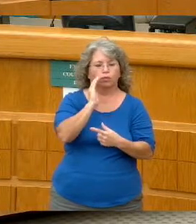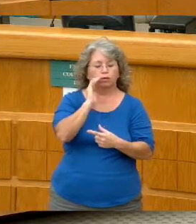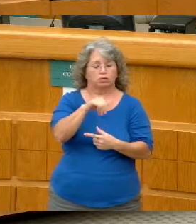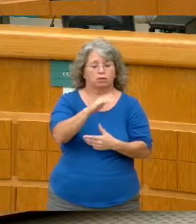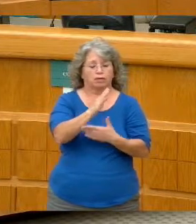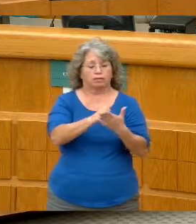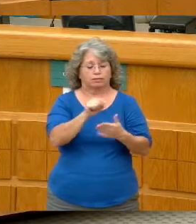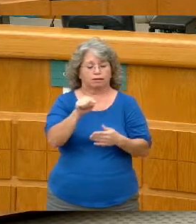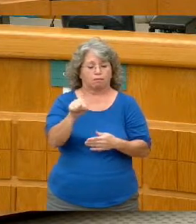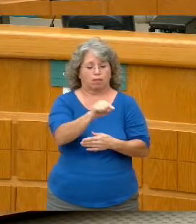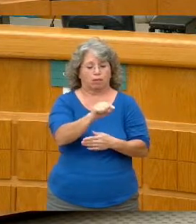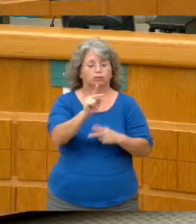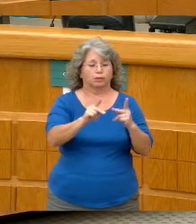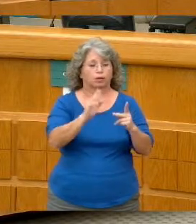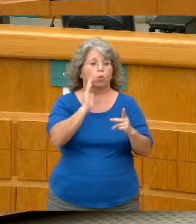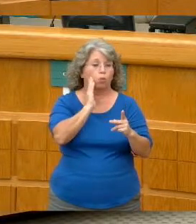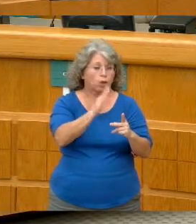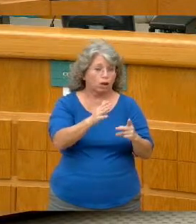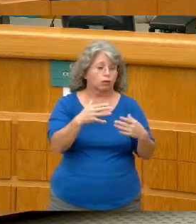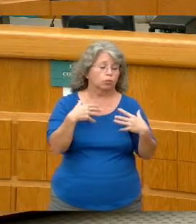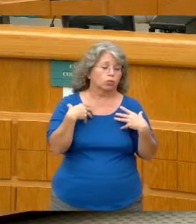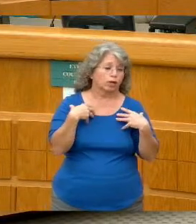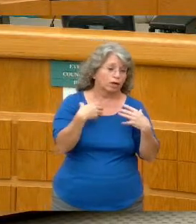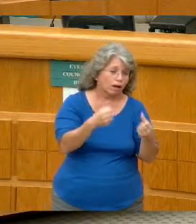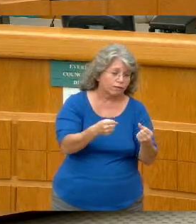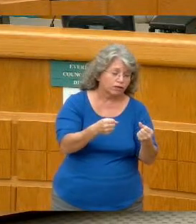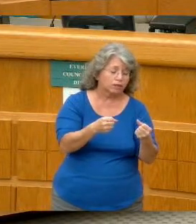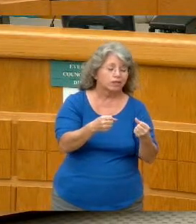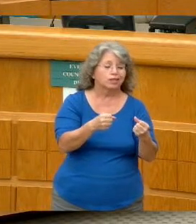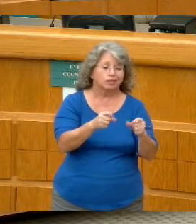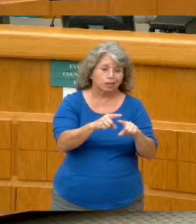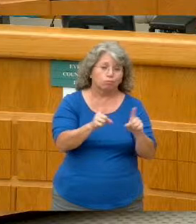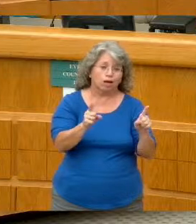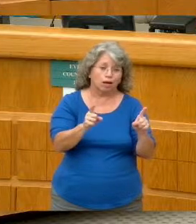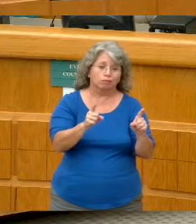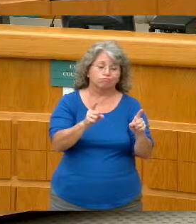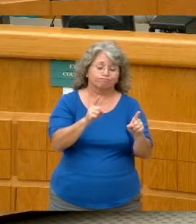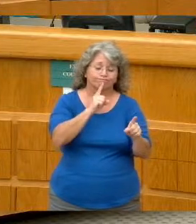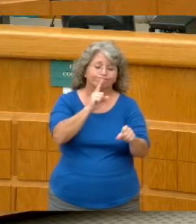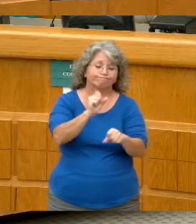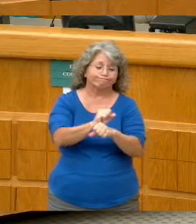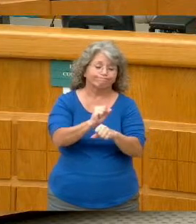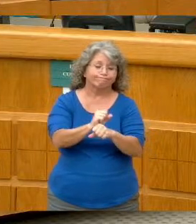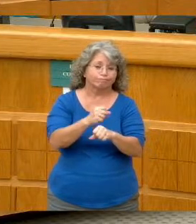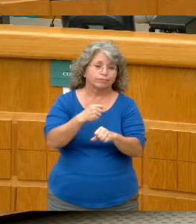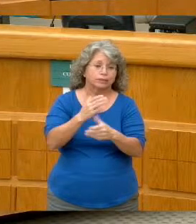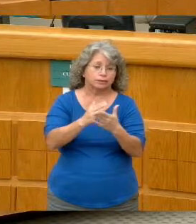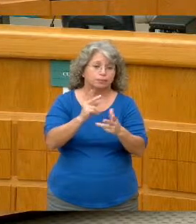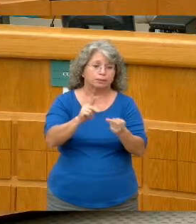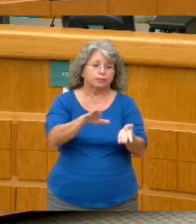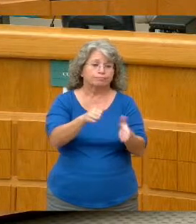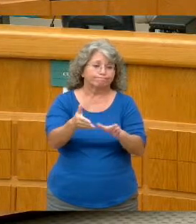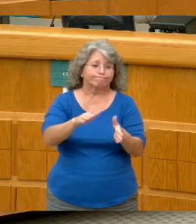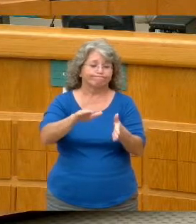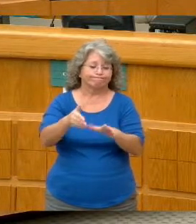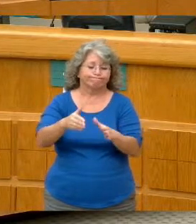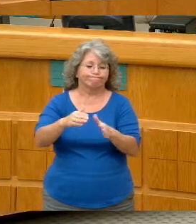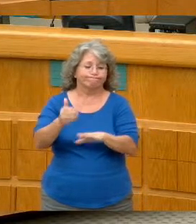do know that some of these individuals will recover, but we also do know that we lose people to COVID-19 every